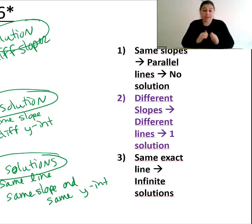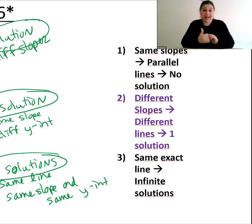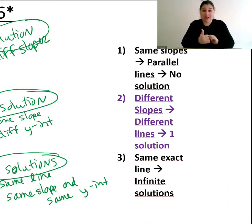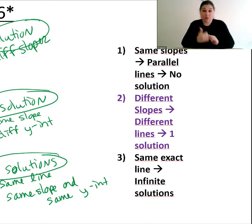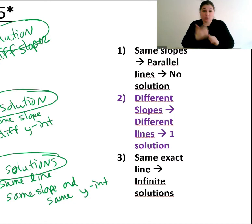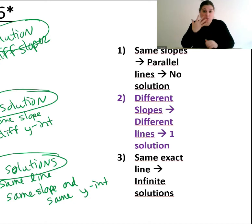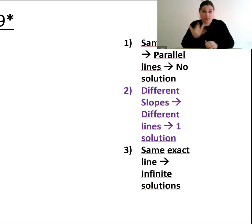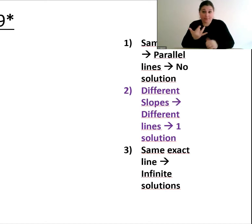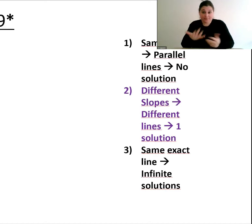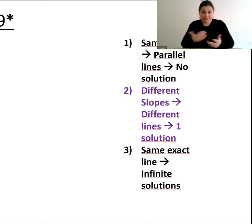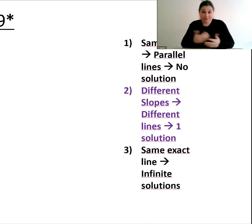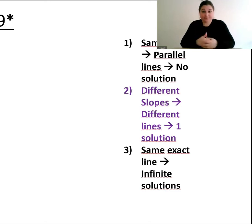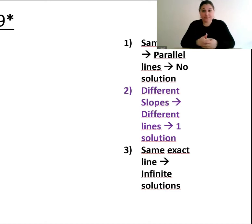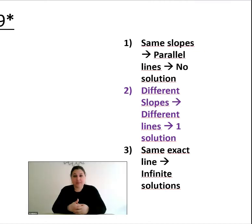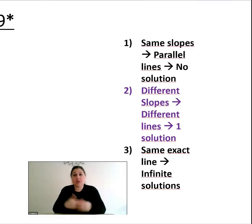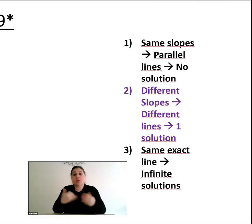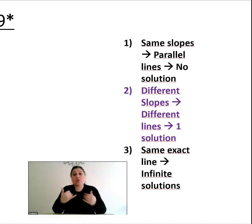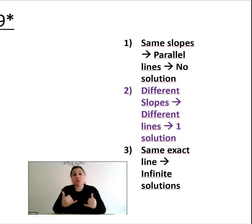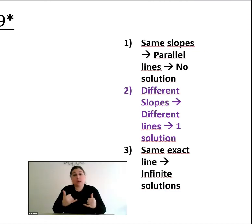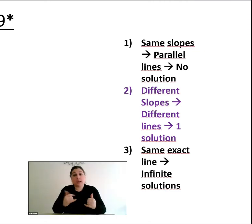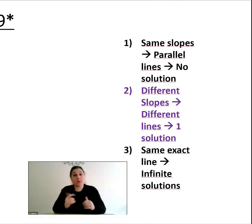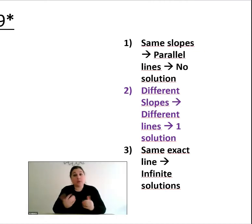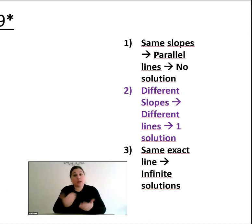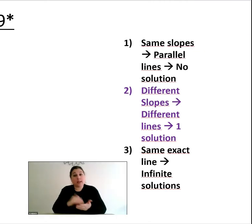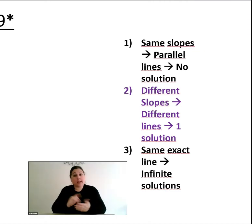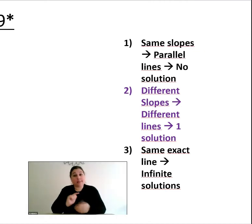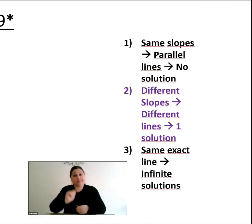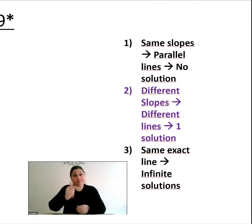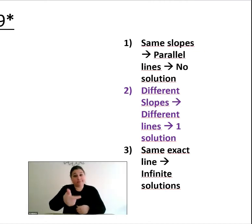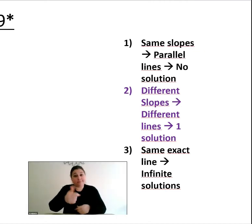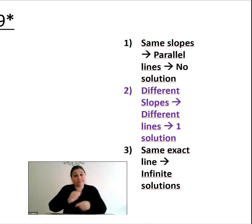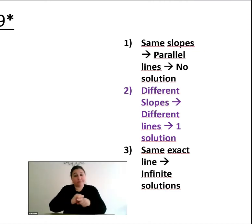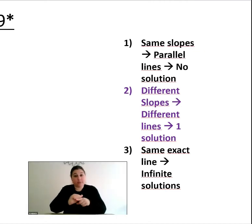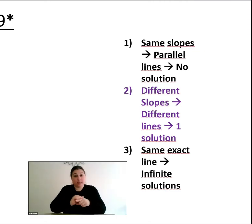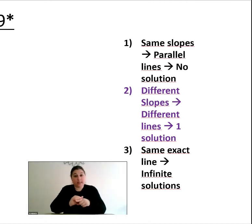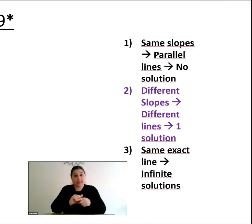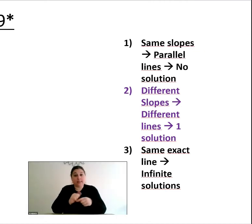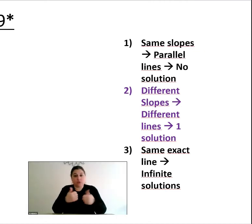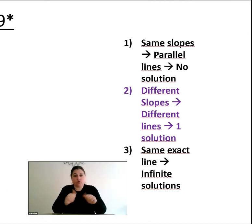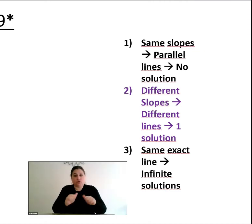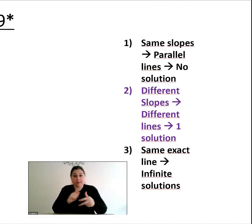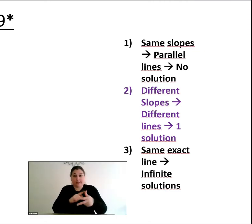Next slide. Go ahead and try these.